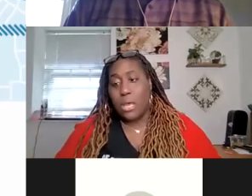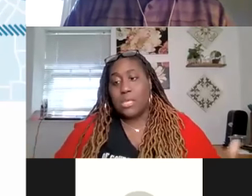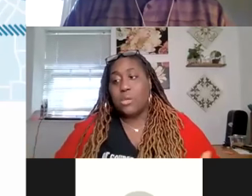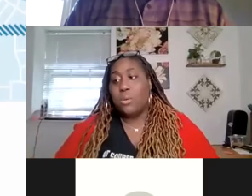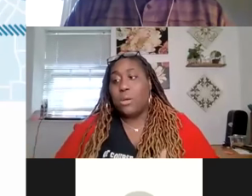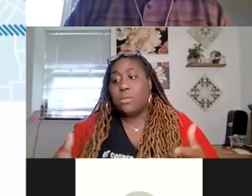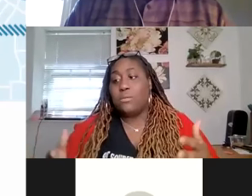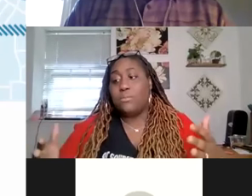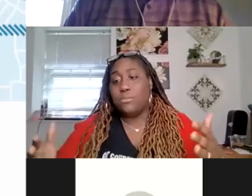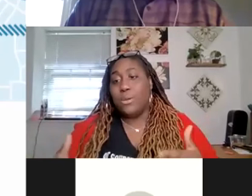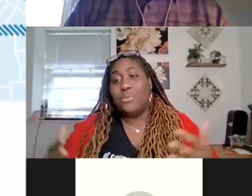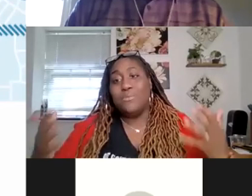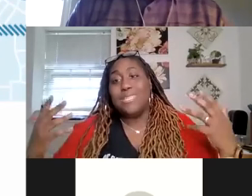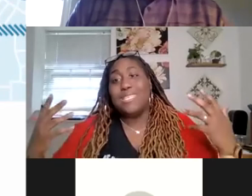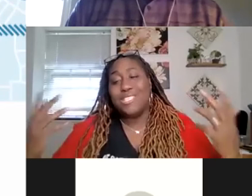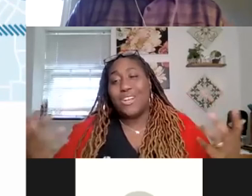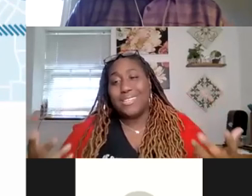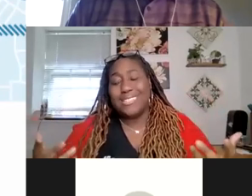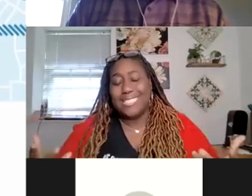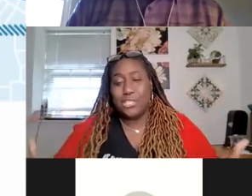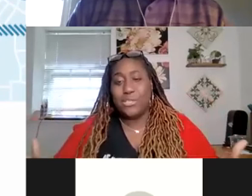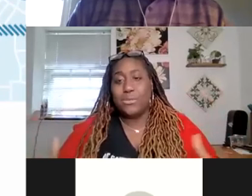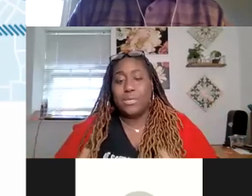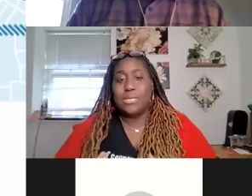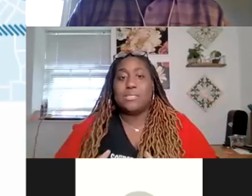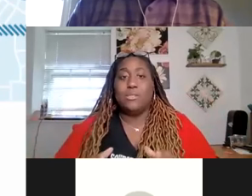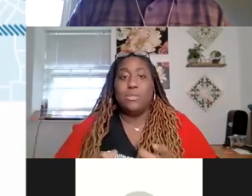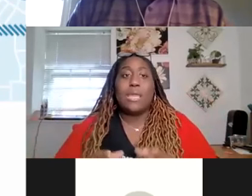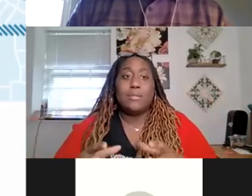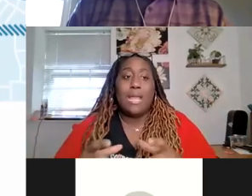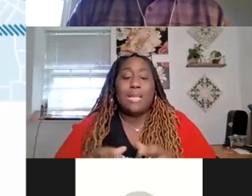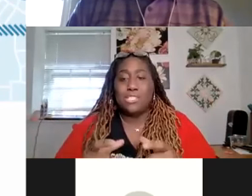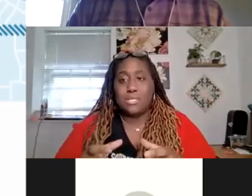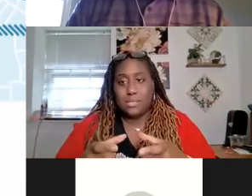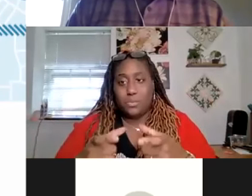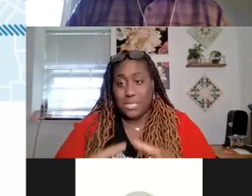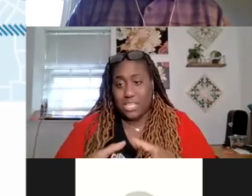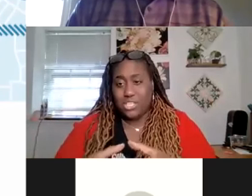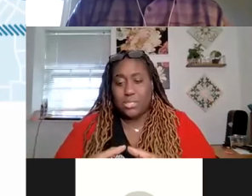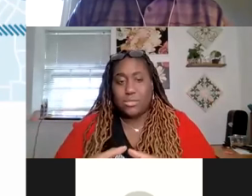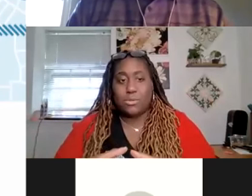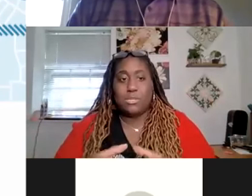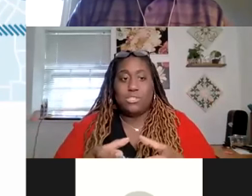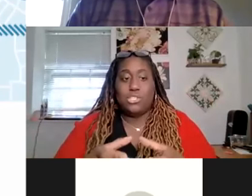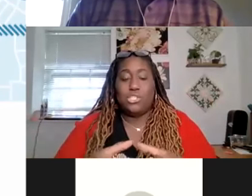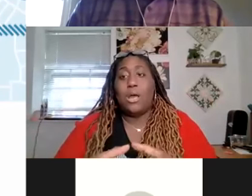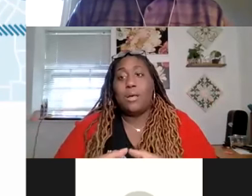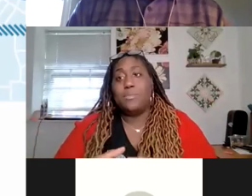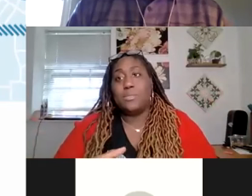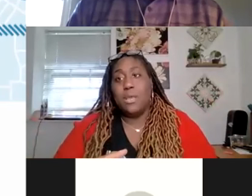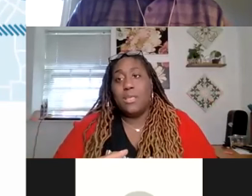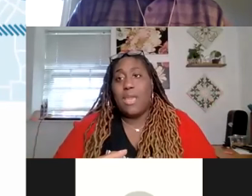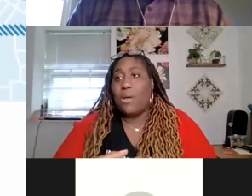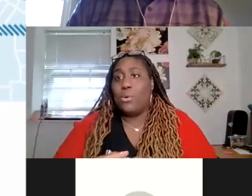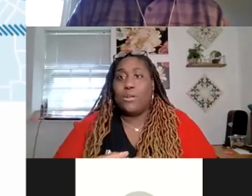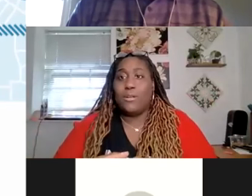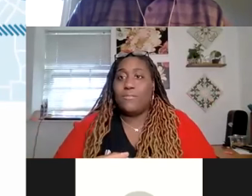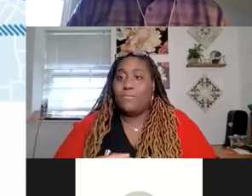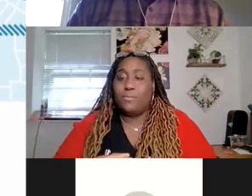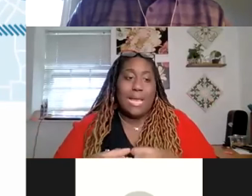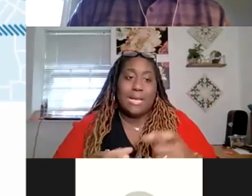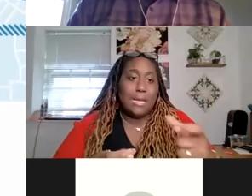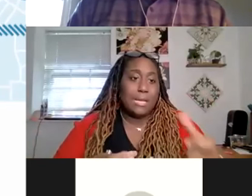goals. So what we really started to do is look at not just these positions or these jobs that